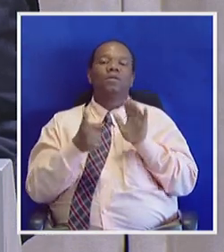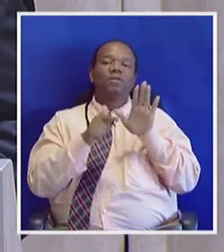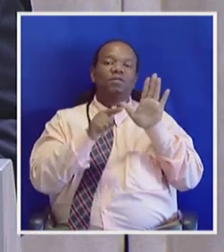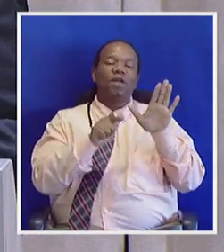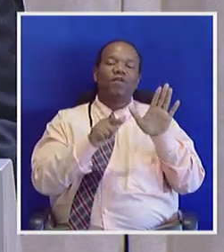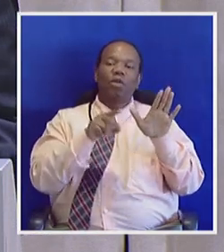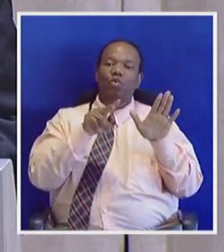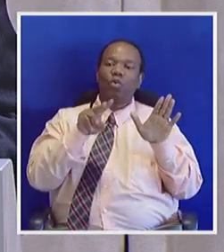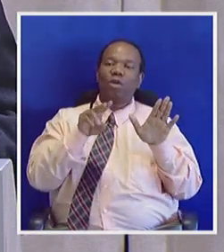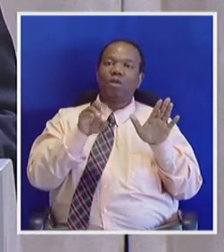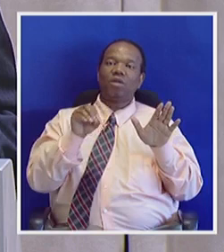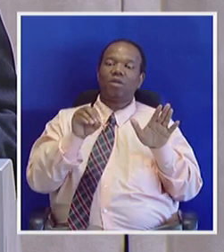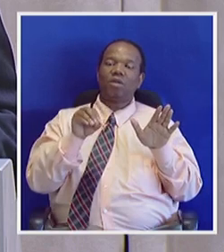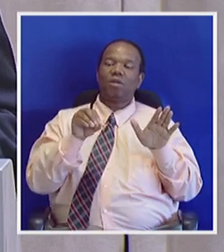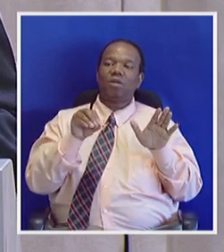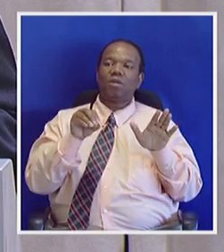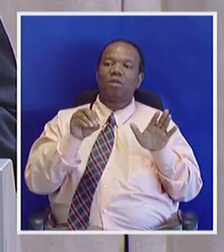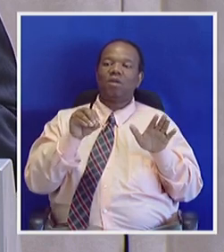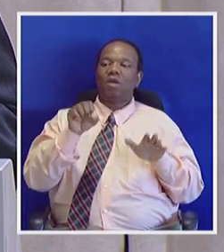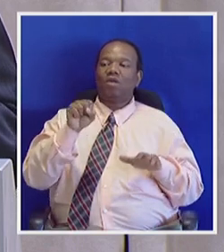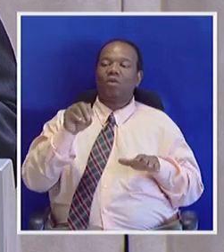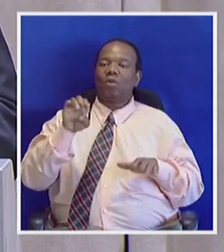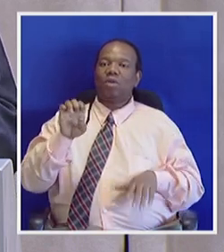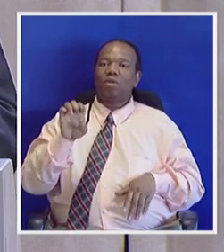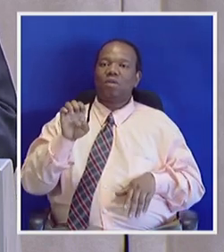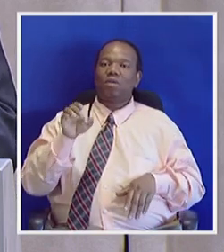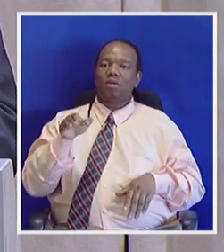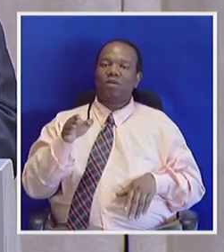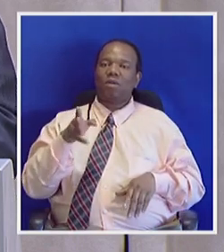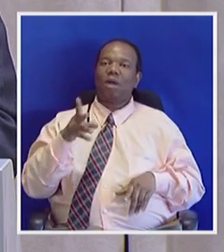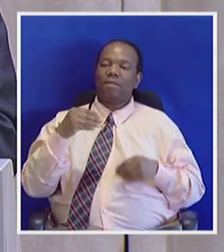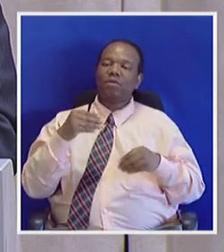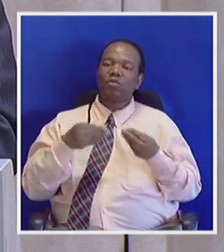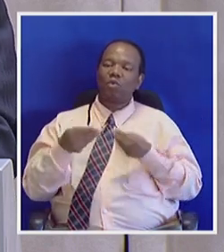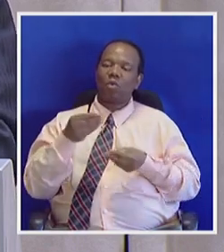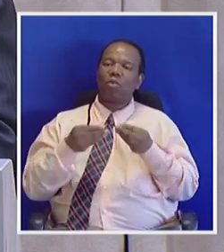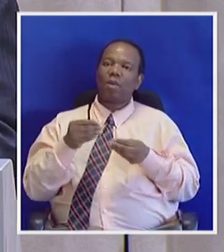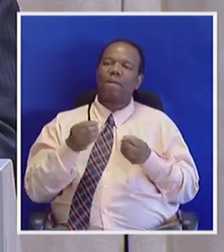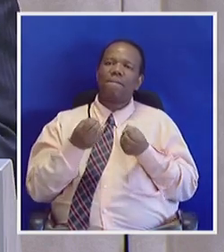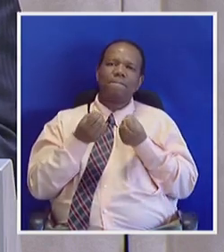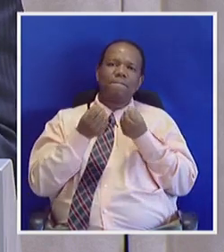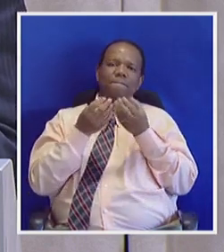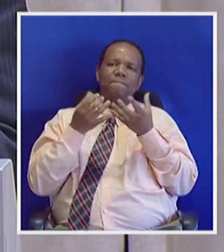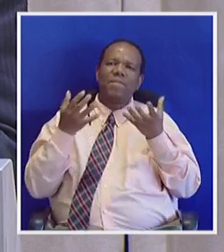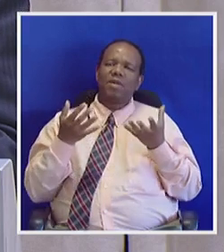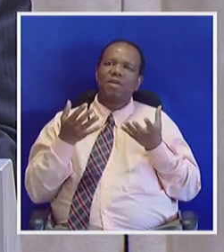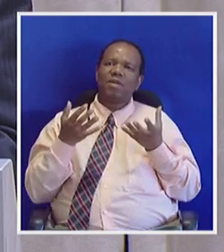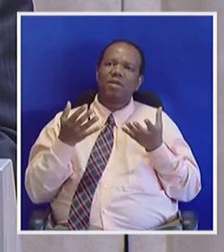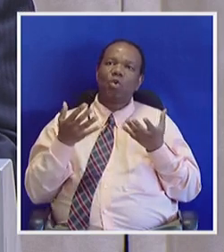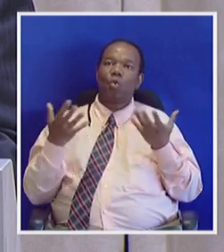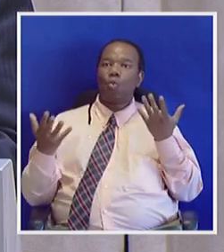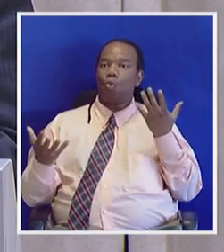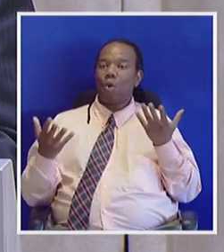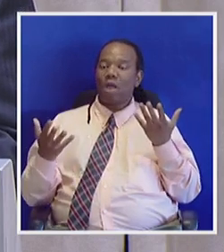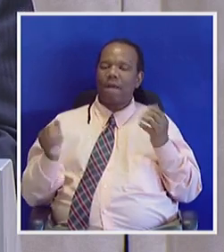720 state-owned enterprises in our economy, and a number of them are in the big